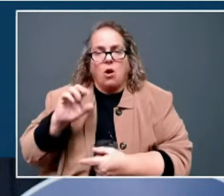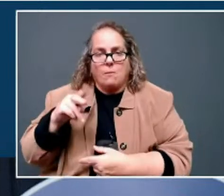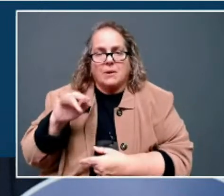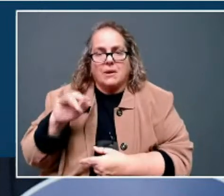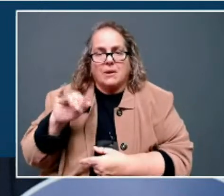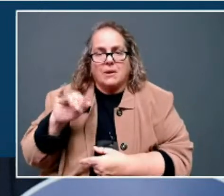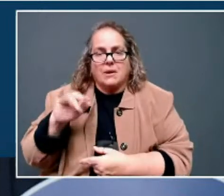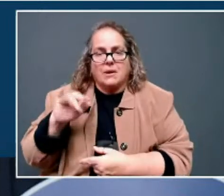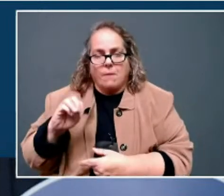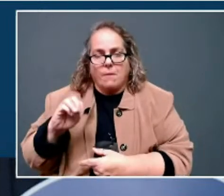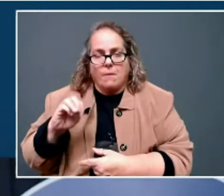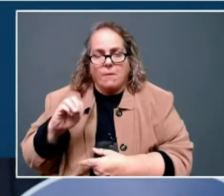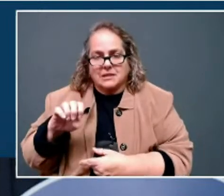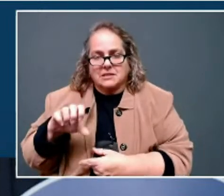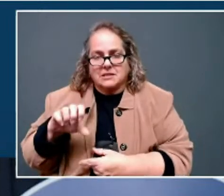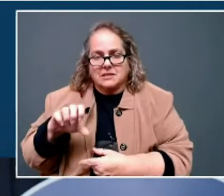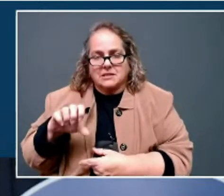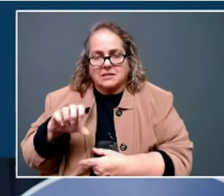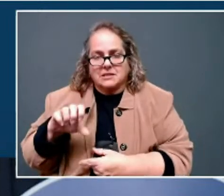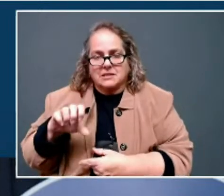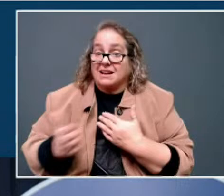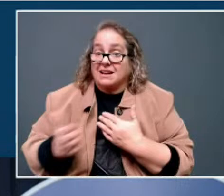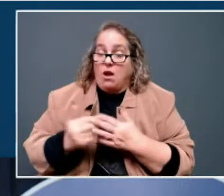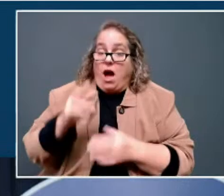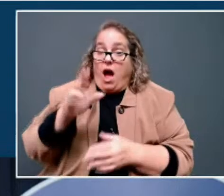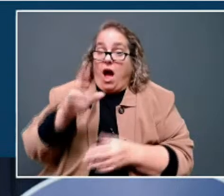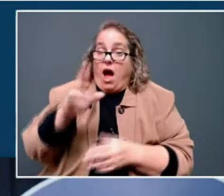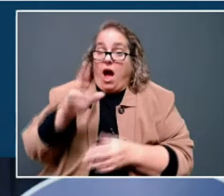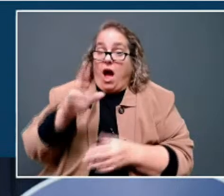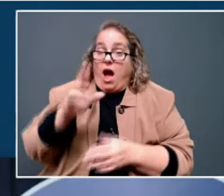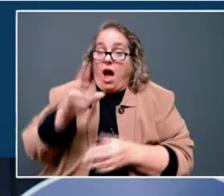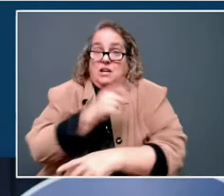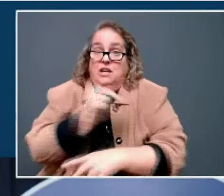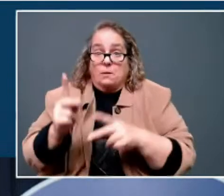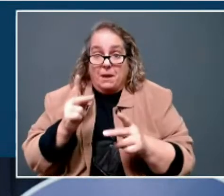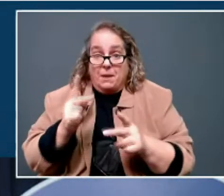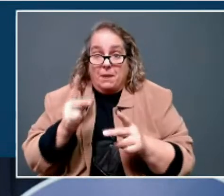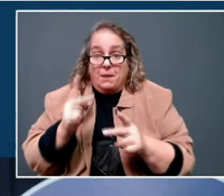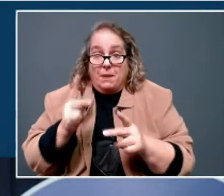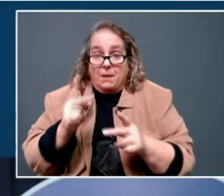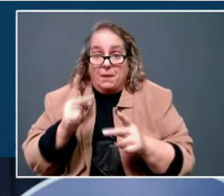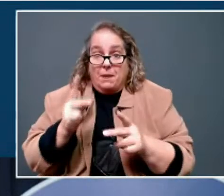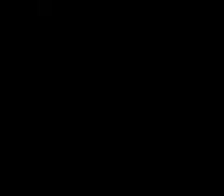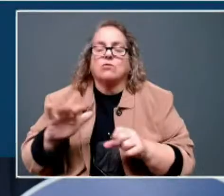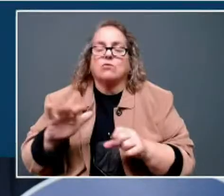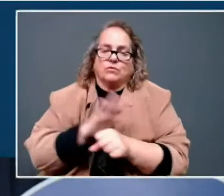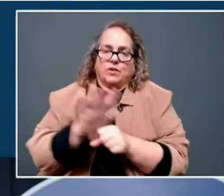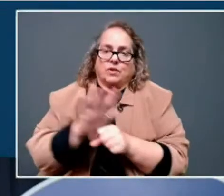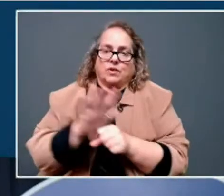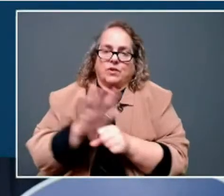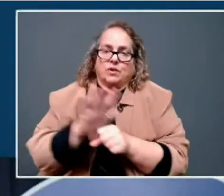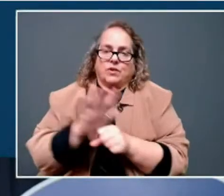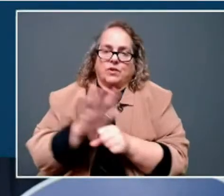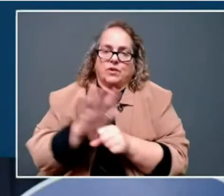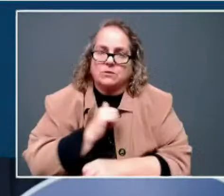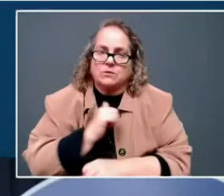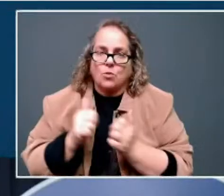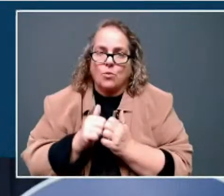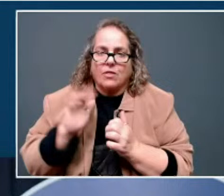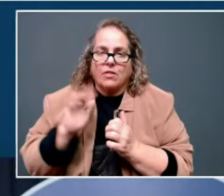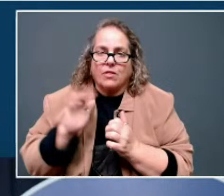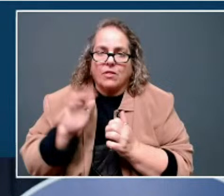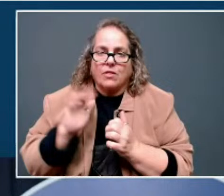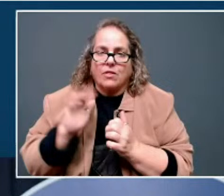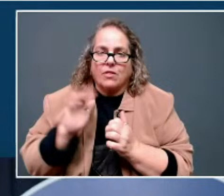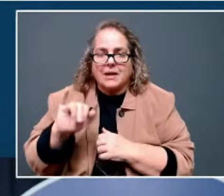disease. Even so, unvaccinated persons are again straining hospitals with their severe Omicron infections. Having